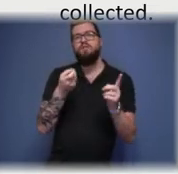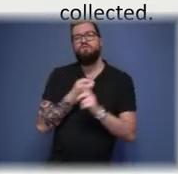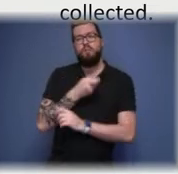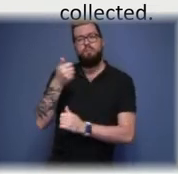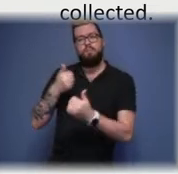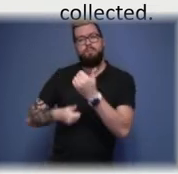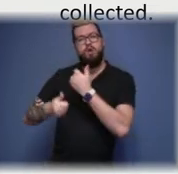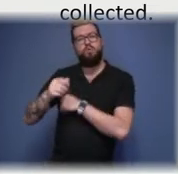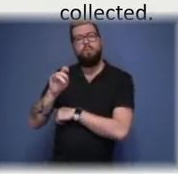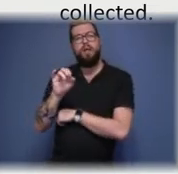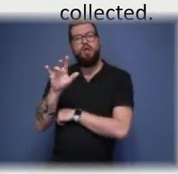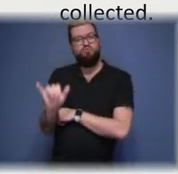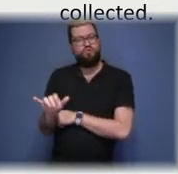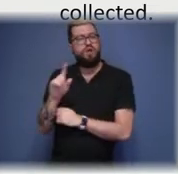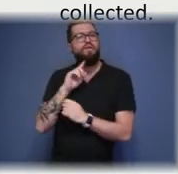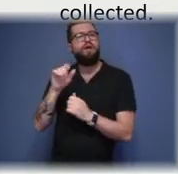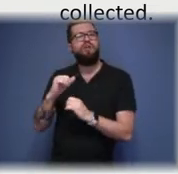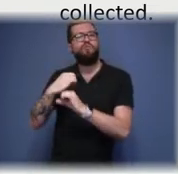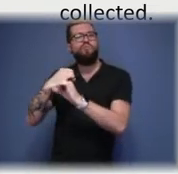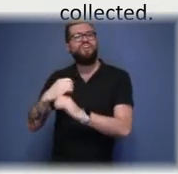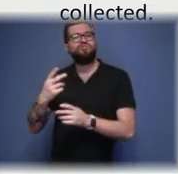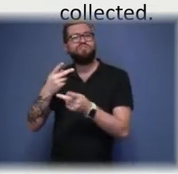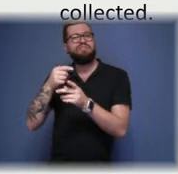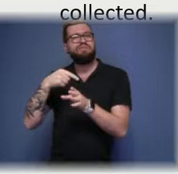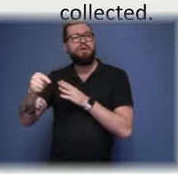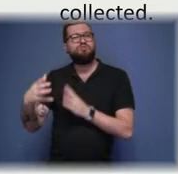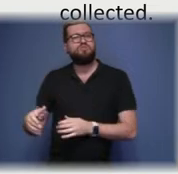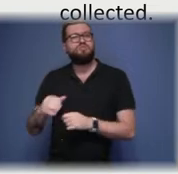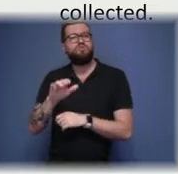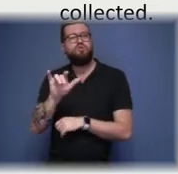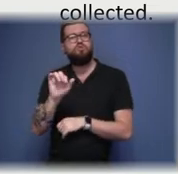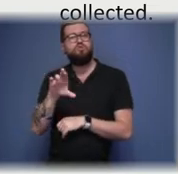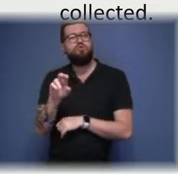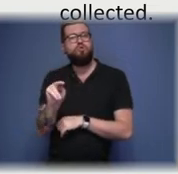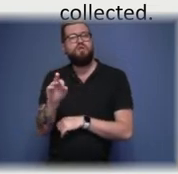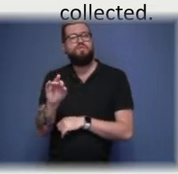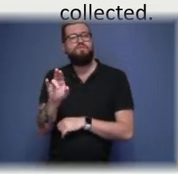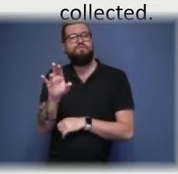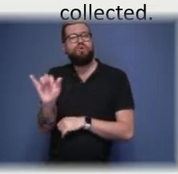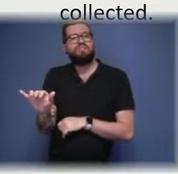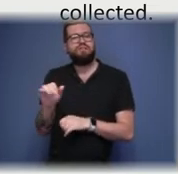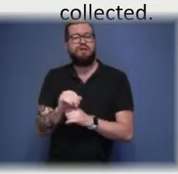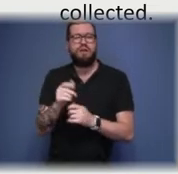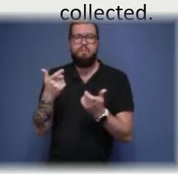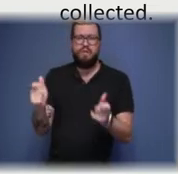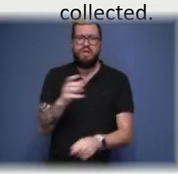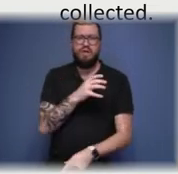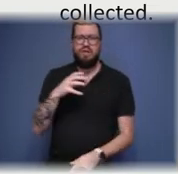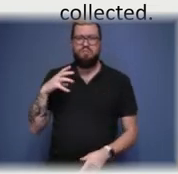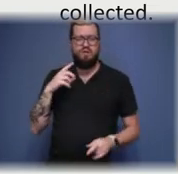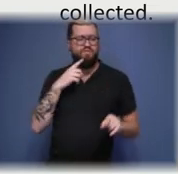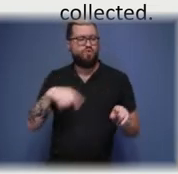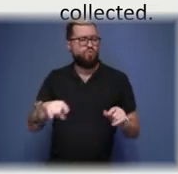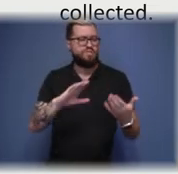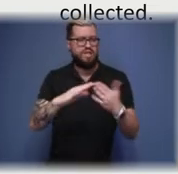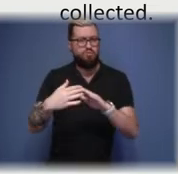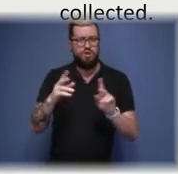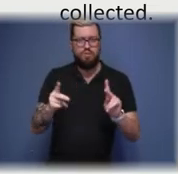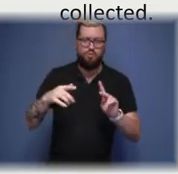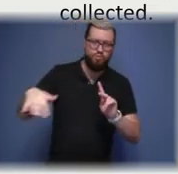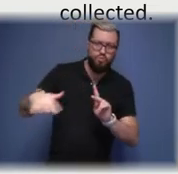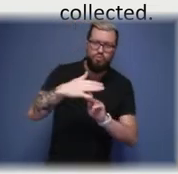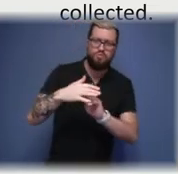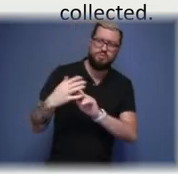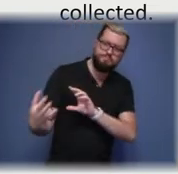and another prevention specialist on staff, Lauren Foisey, and a large committee of community folks who contribute to